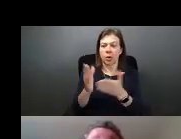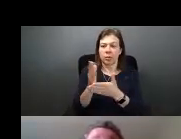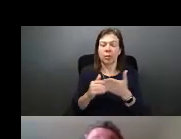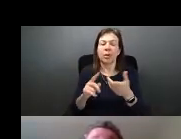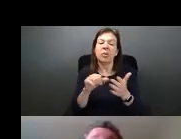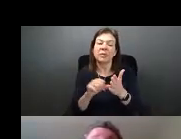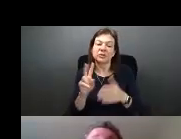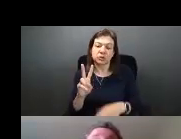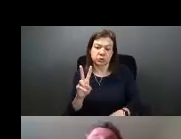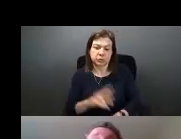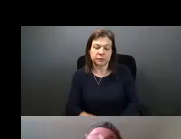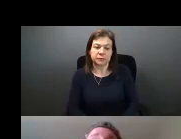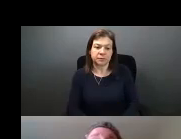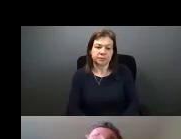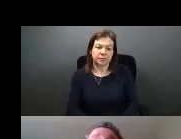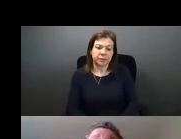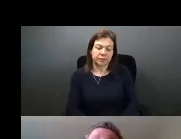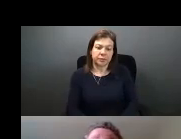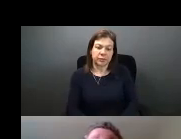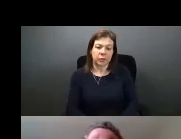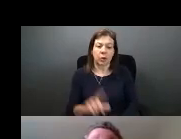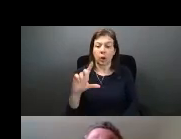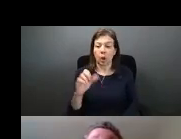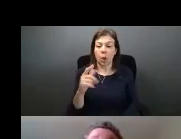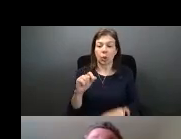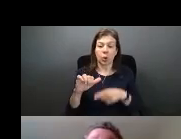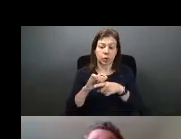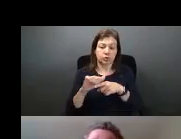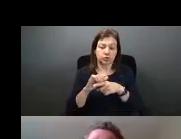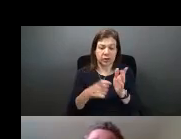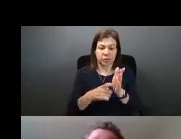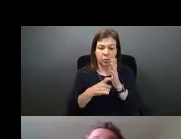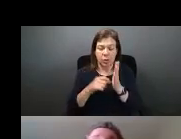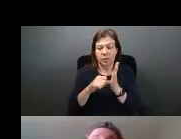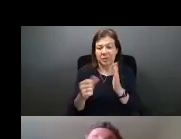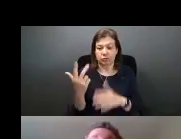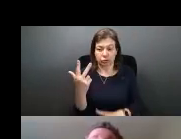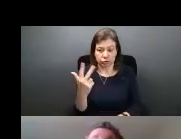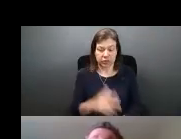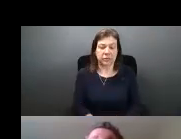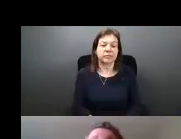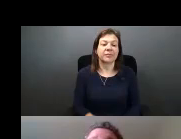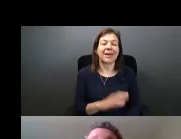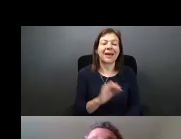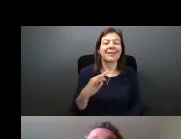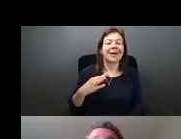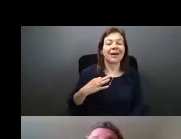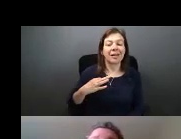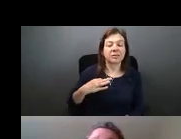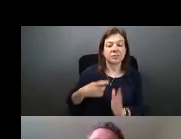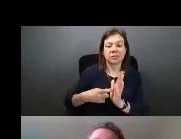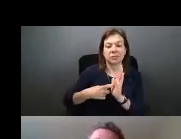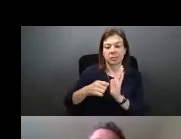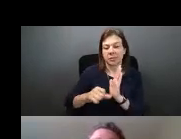2, the logo and training requirements on page 3, and the eligibility requirements